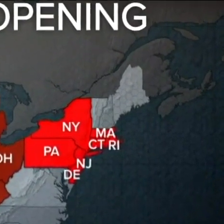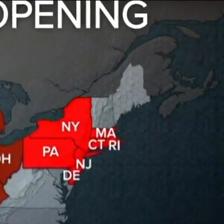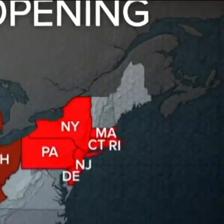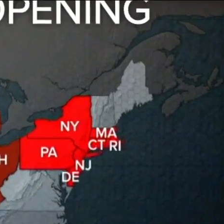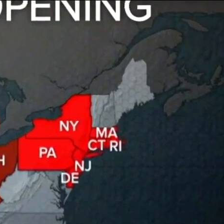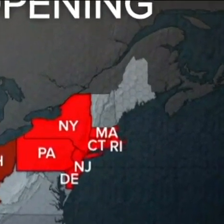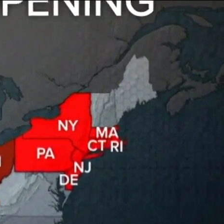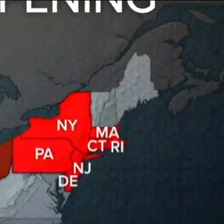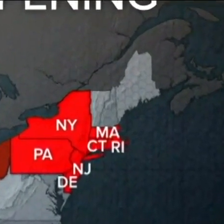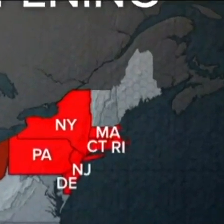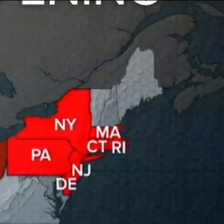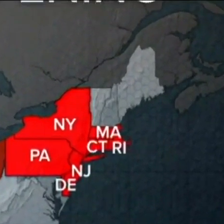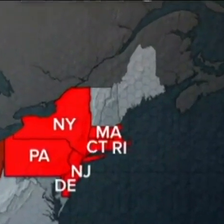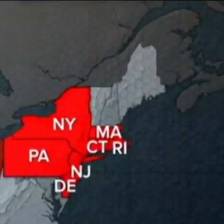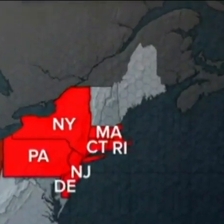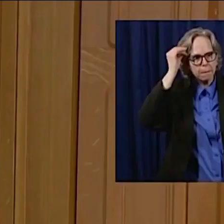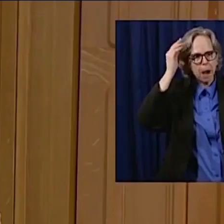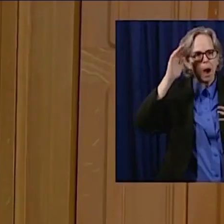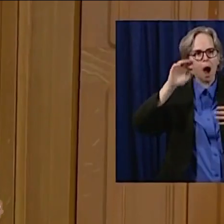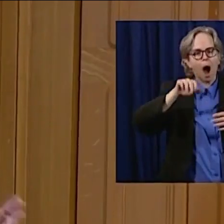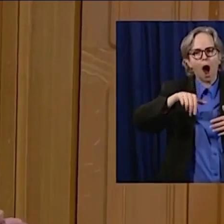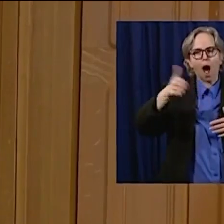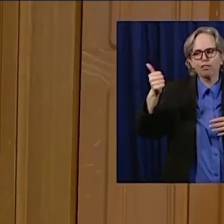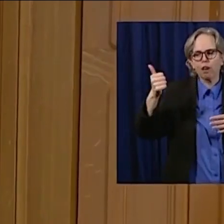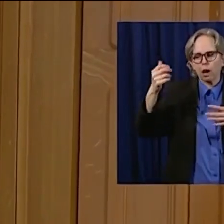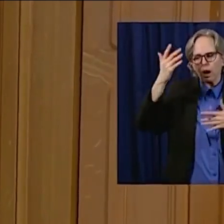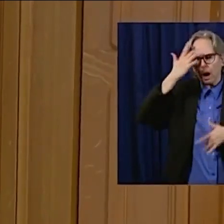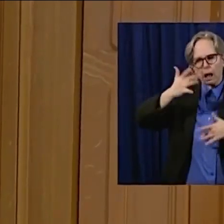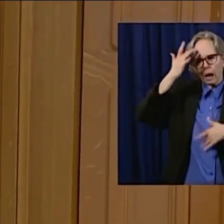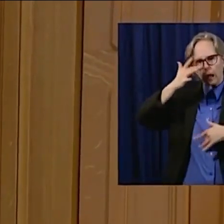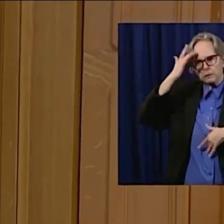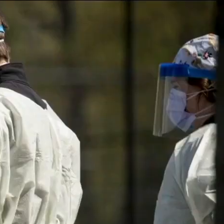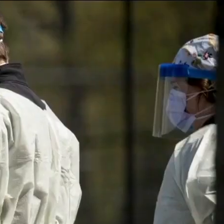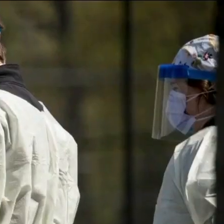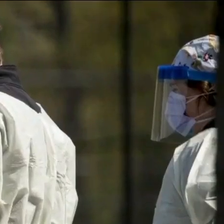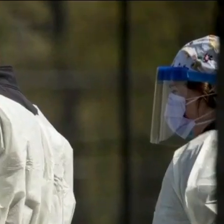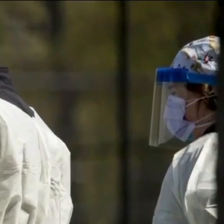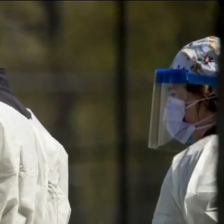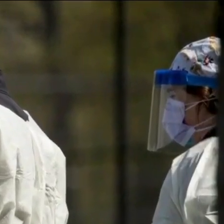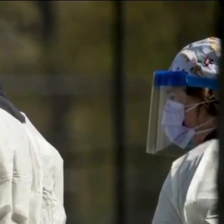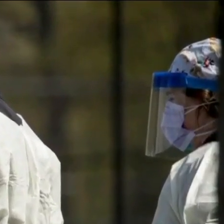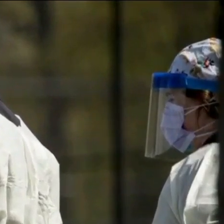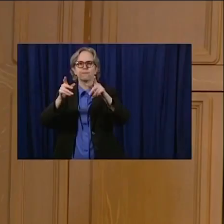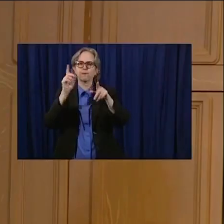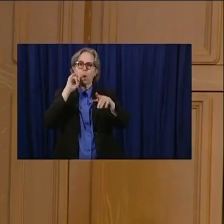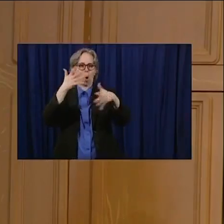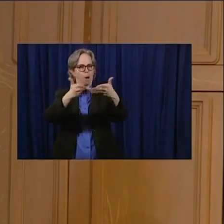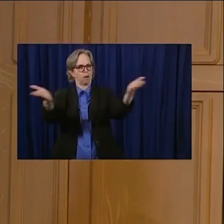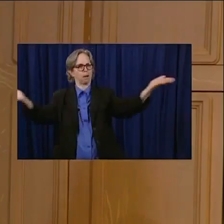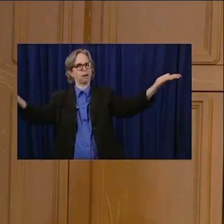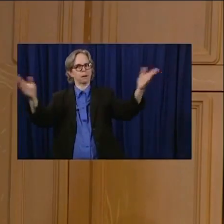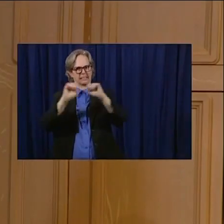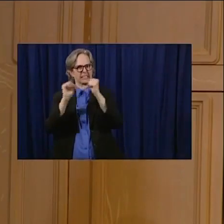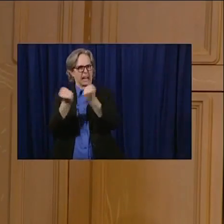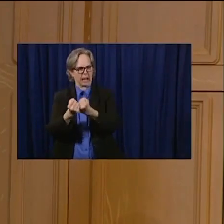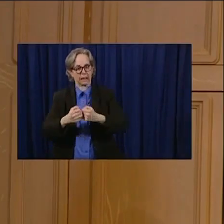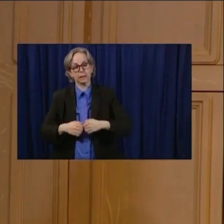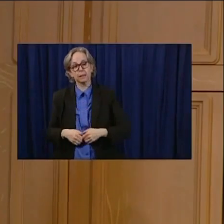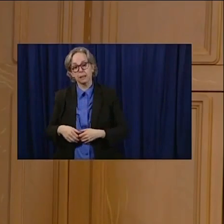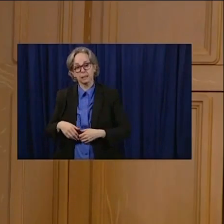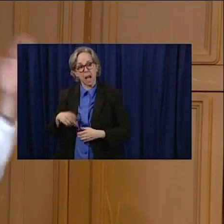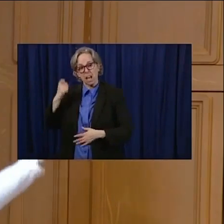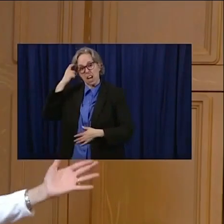plan by Ohioans for Ohioans. But Health Director Dr. Amy Acton stressed we'll offer a phased approach. So I do hope no one at home